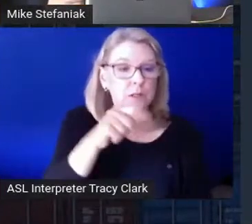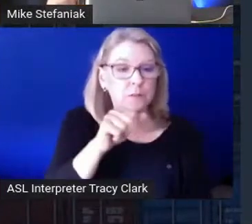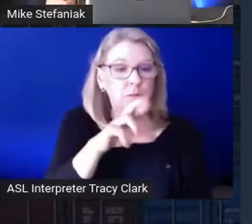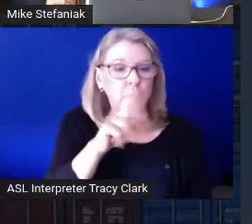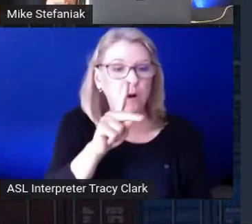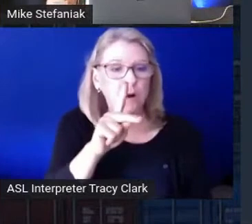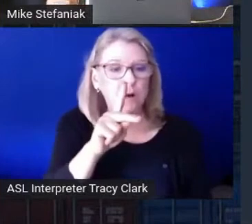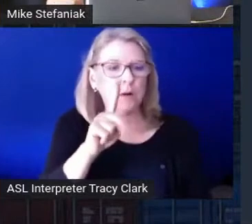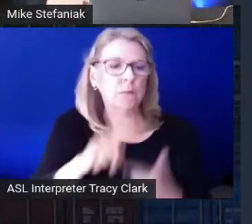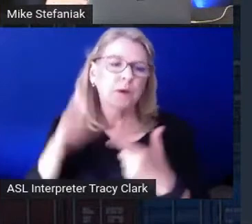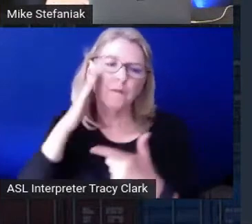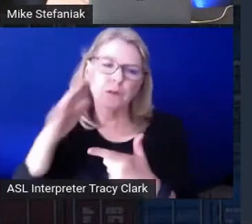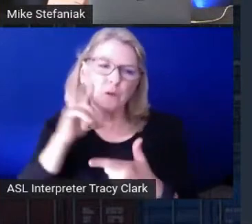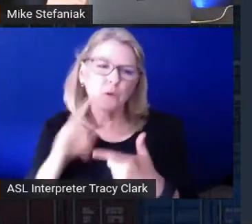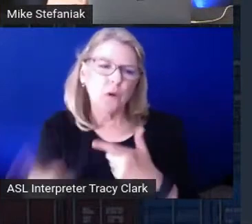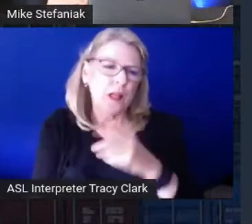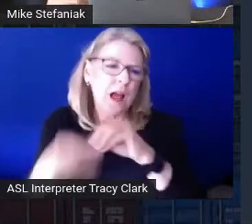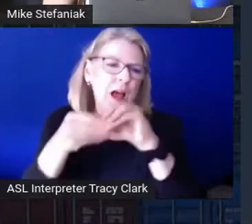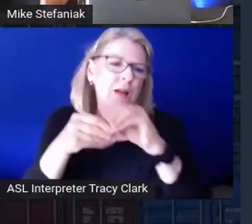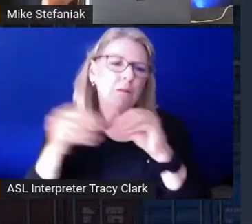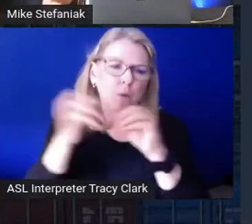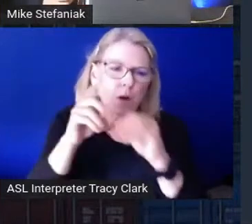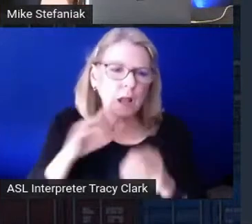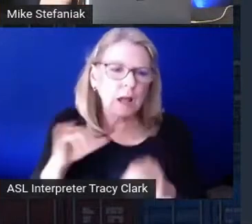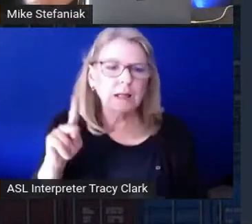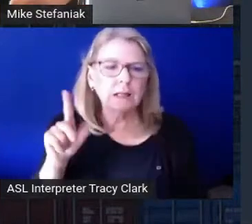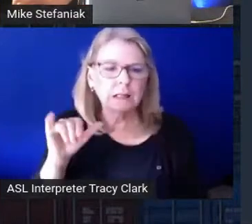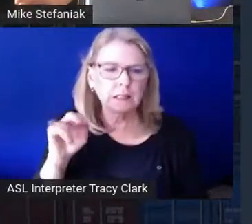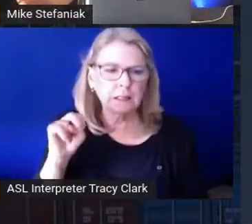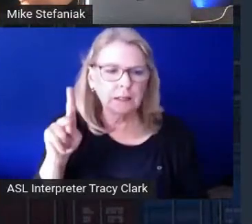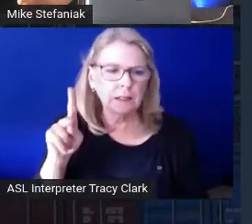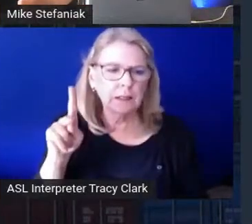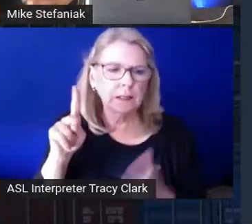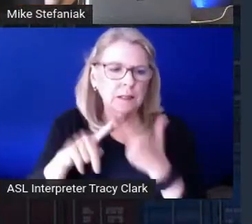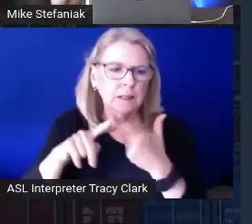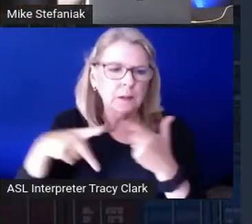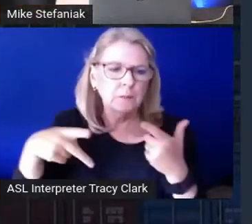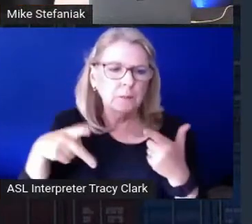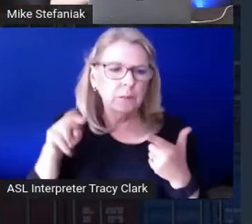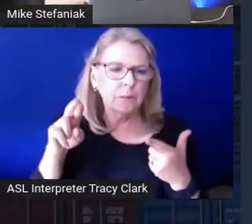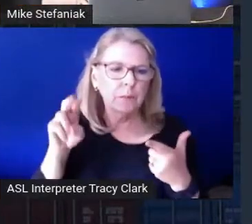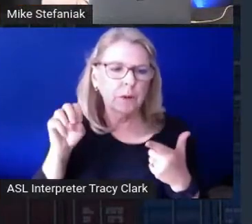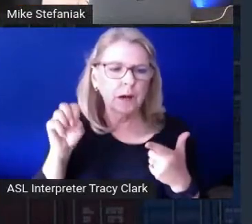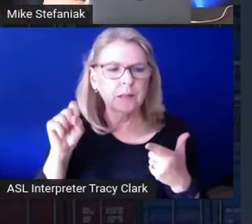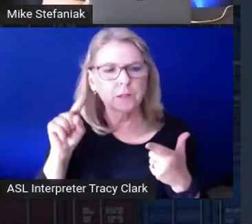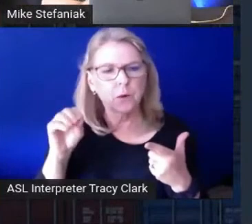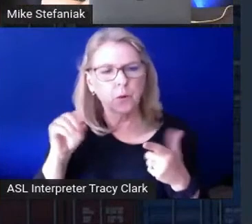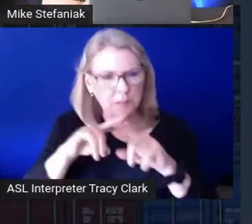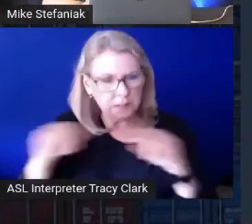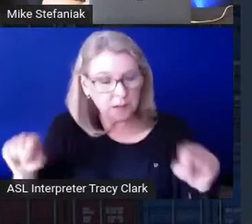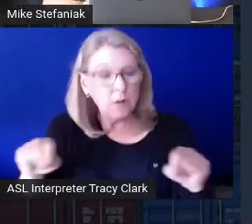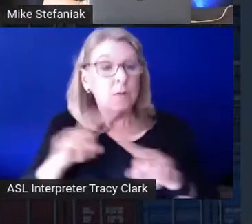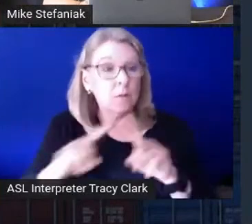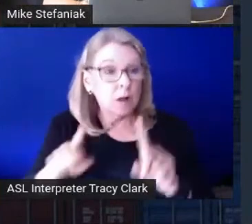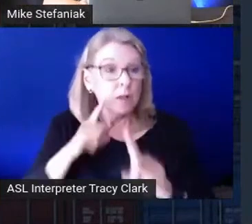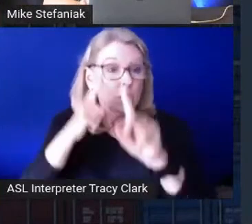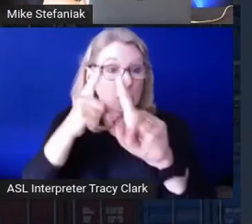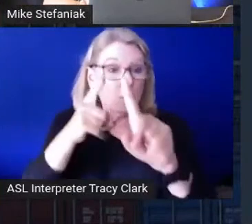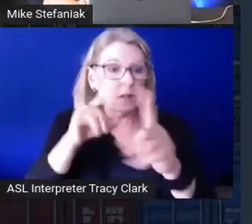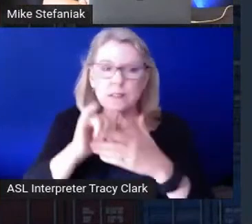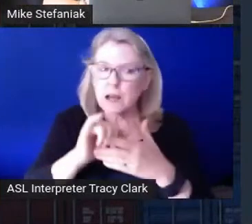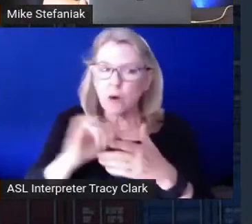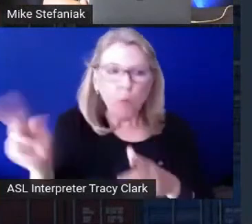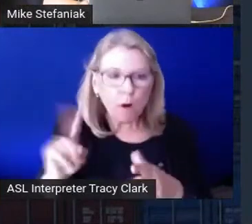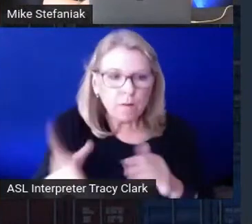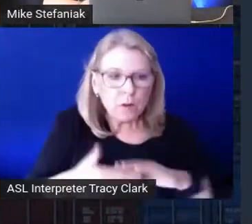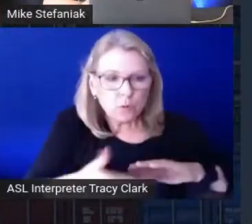Flink, Presto. So again, the goal of consistency, whatever framework you need to run, you should be able to use the same tools that you're used to.